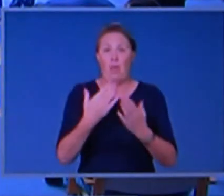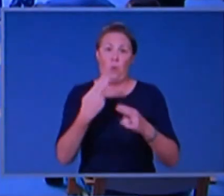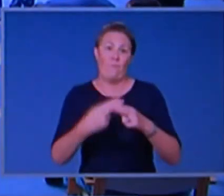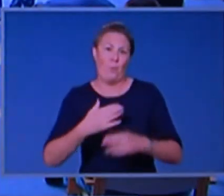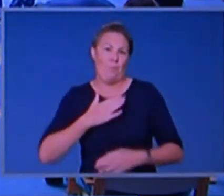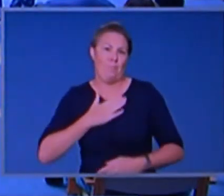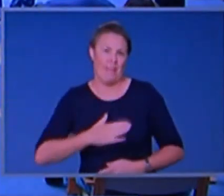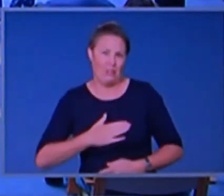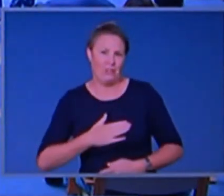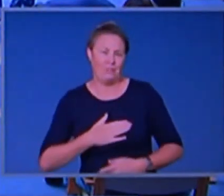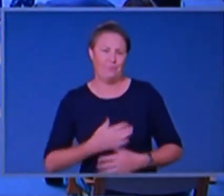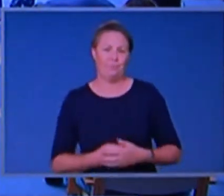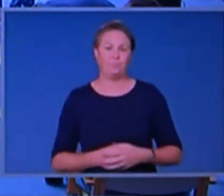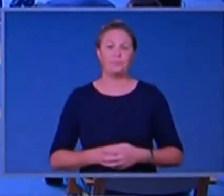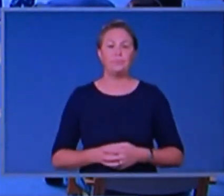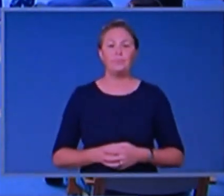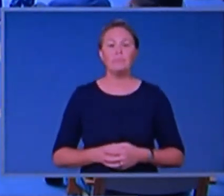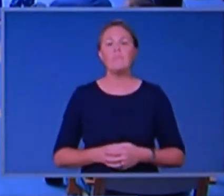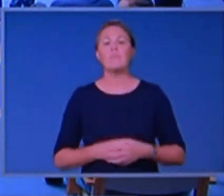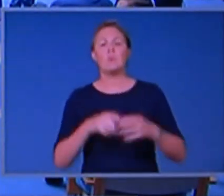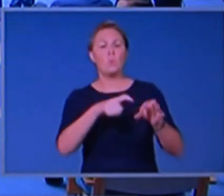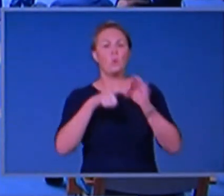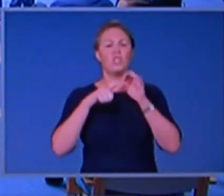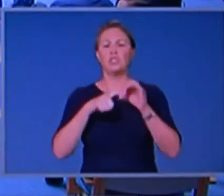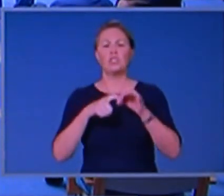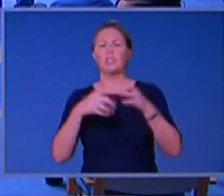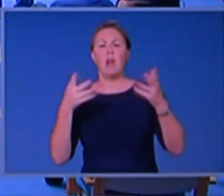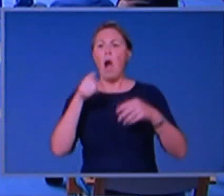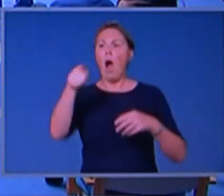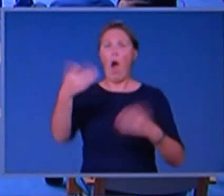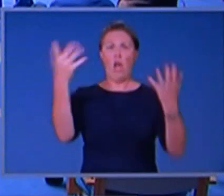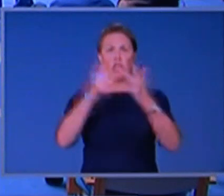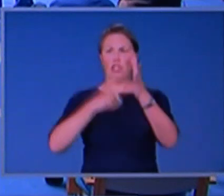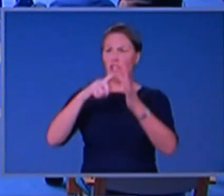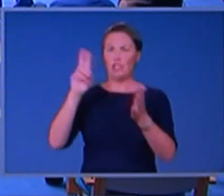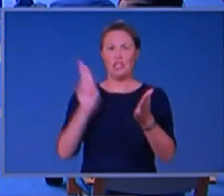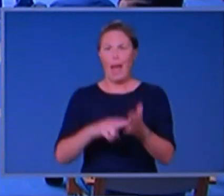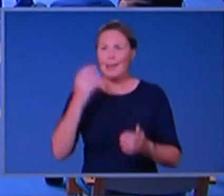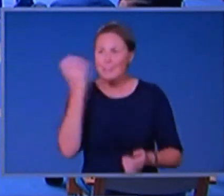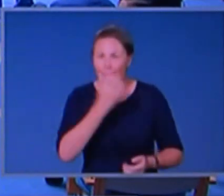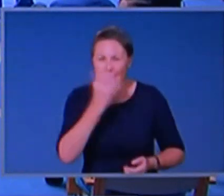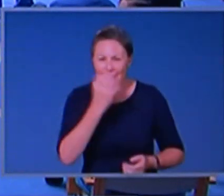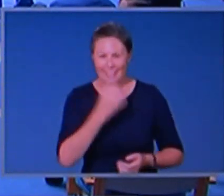Prime Minister, just on your comments... Or is there someone else at the back? Oh, I'm sorry, I missed Jen. Sorry, Jen. Sorry.